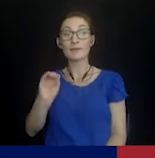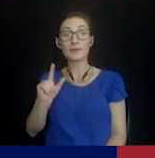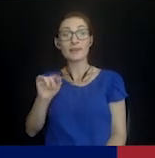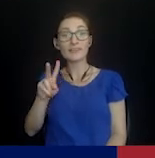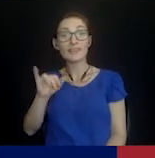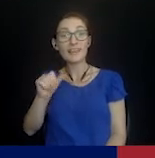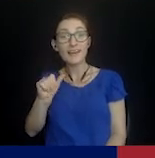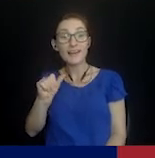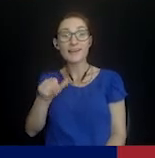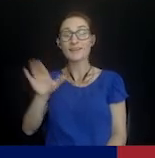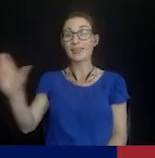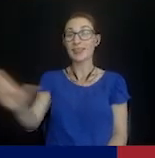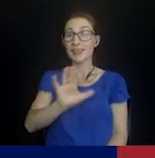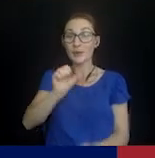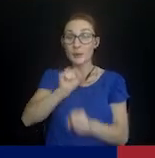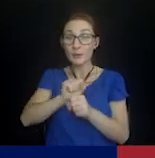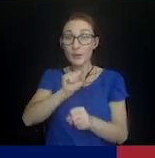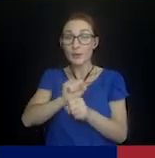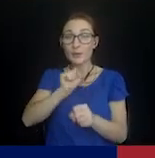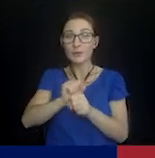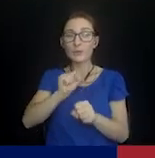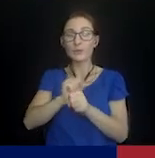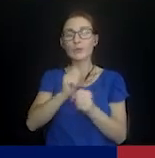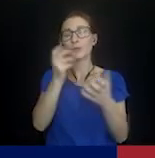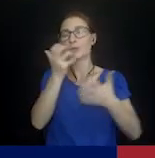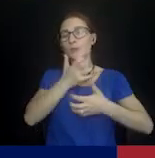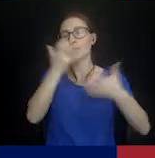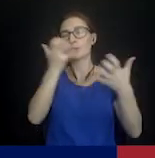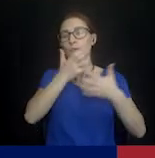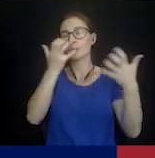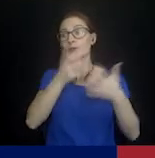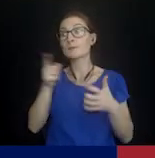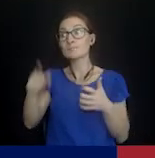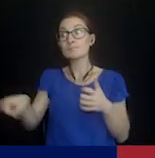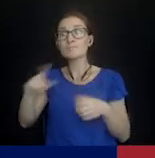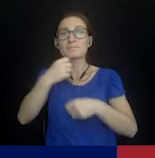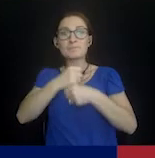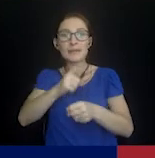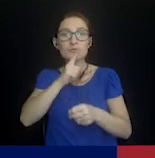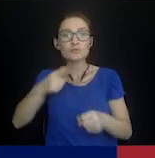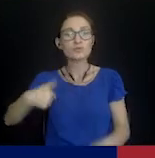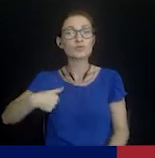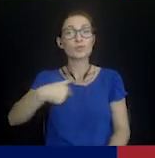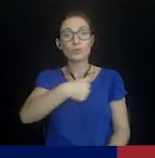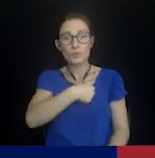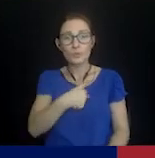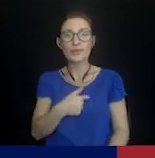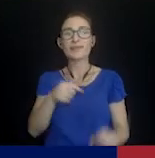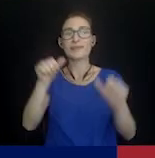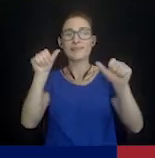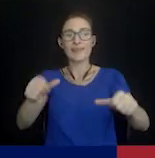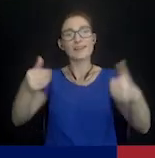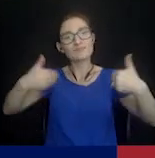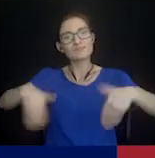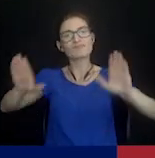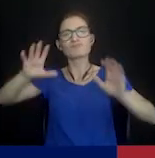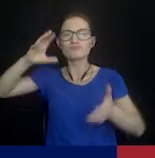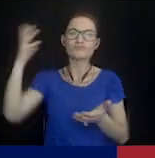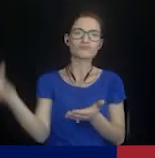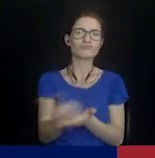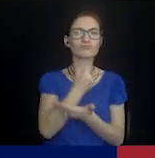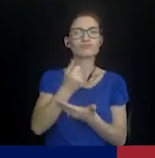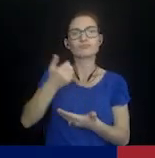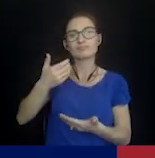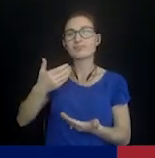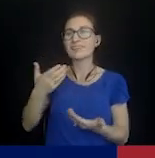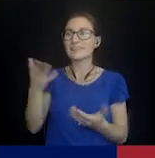and Olivia for the work that they do that ensures that each of us has the ability to get out and